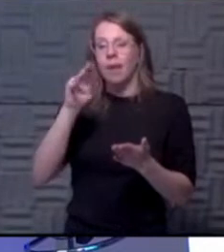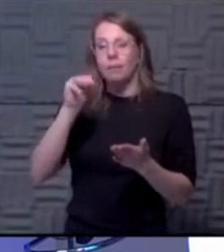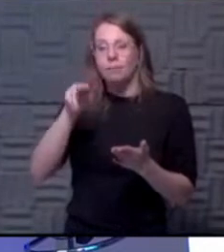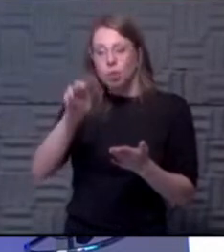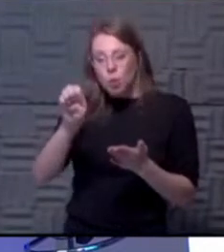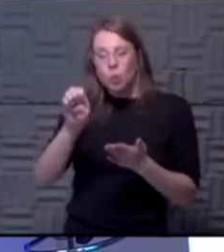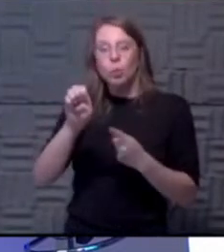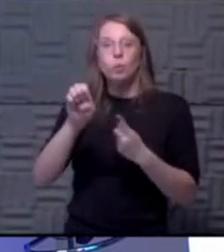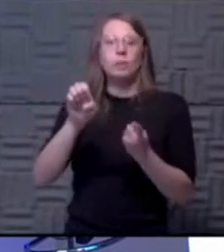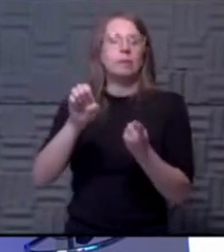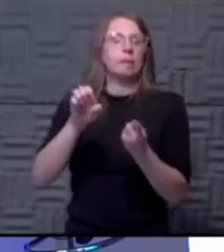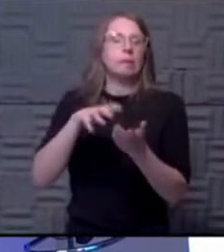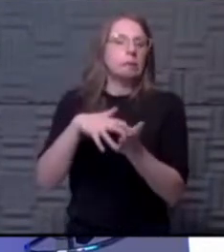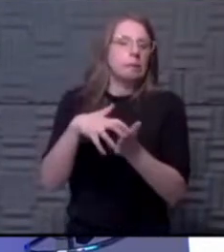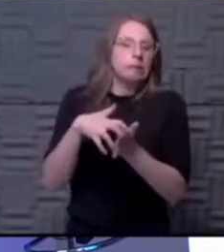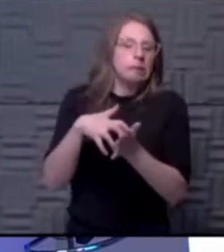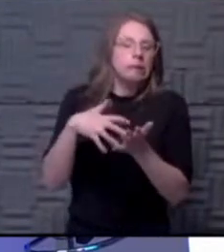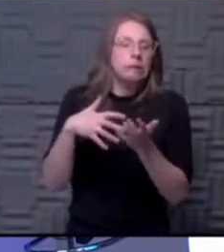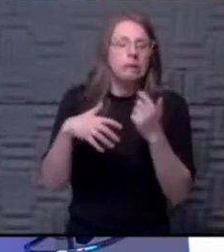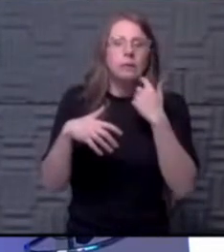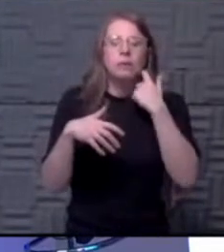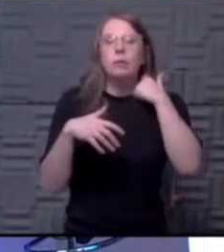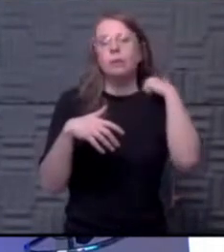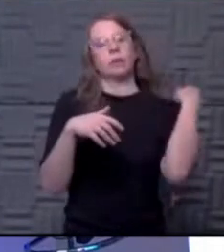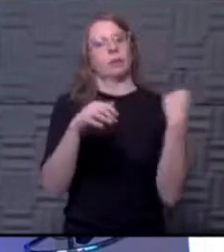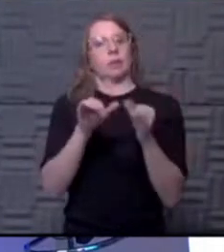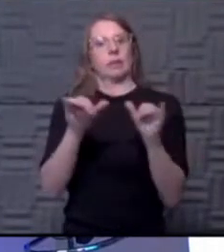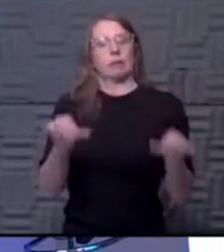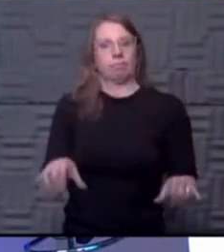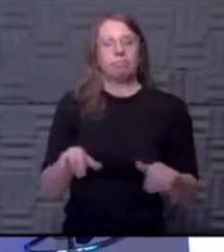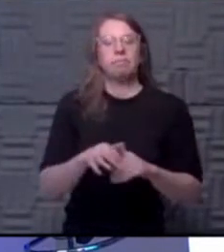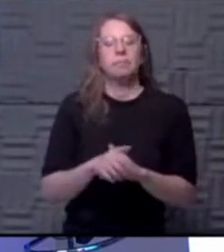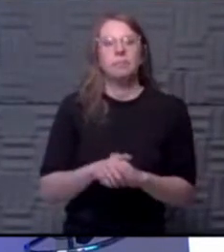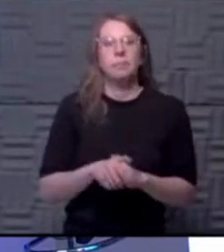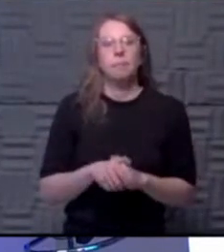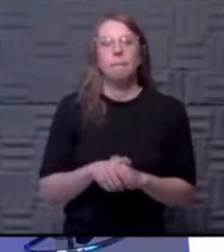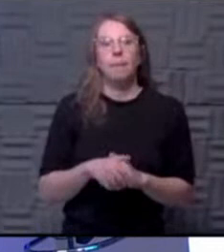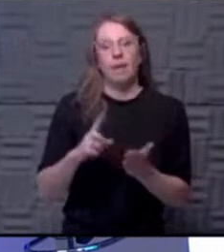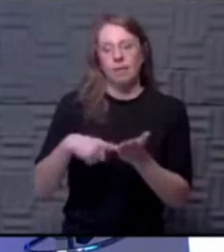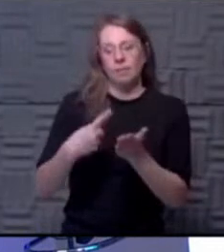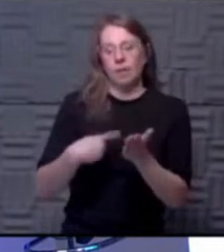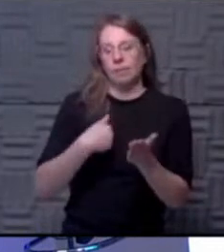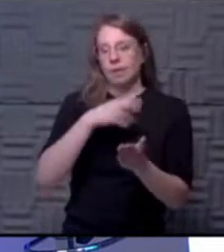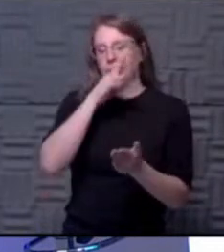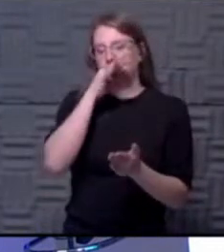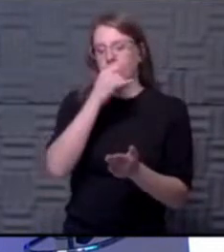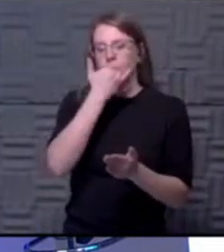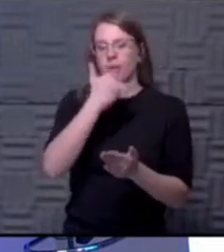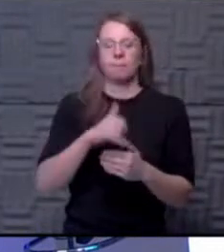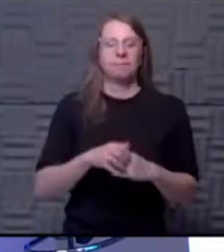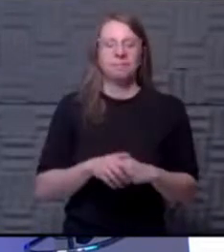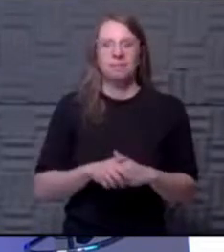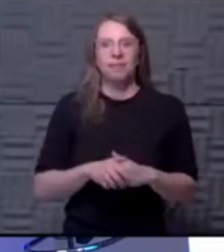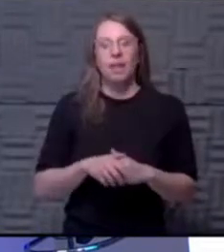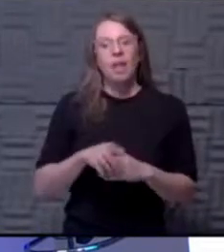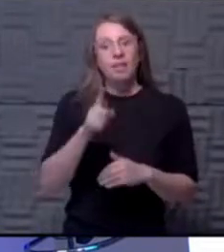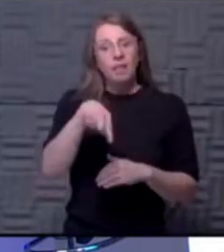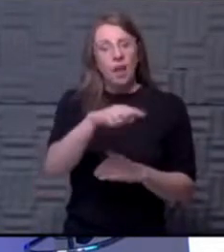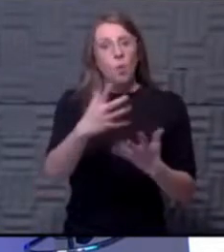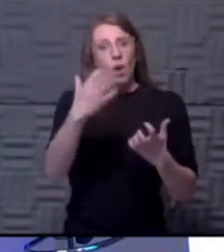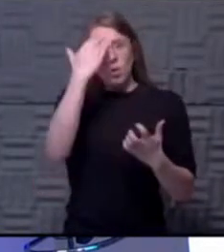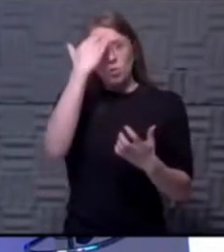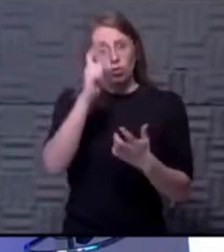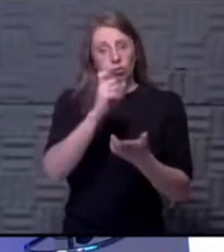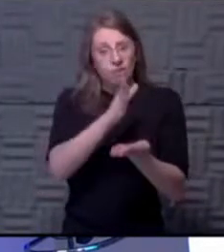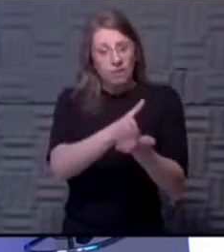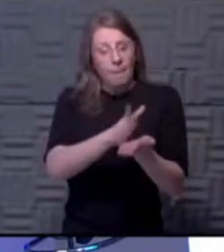suppressed, compromised immune systems. I sometimes say my words backwards. And they want to know, should they